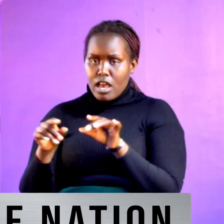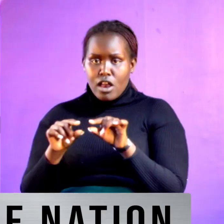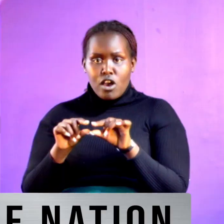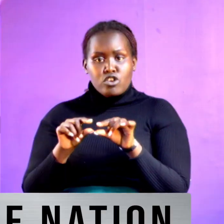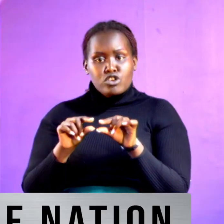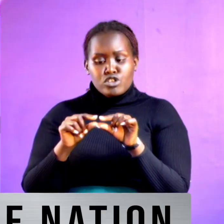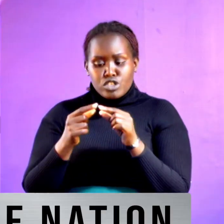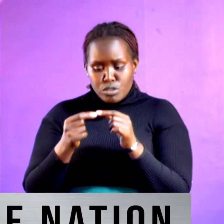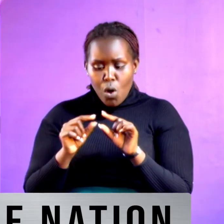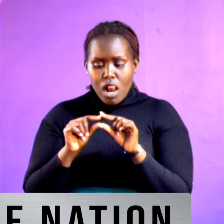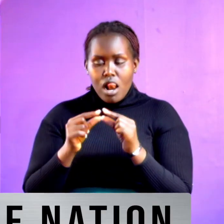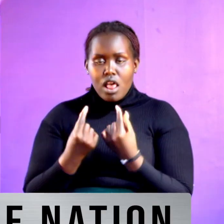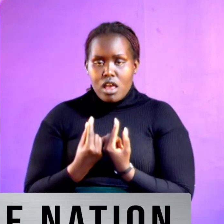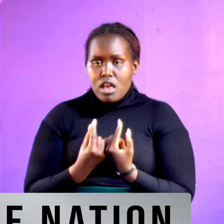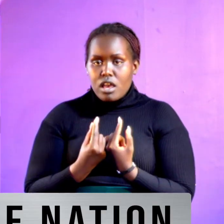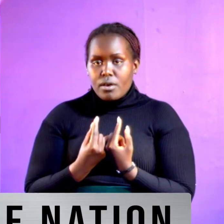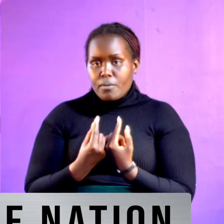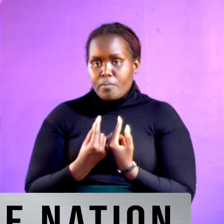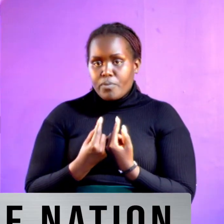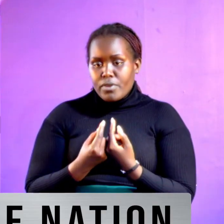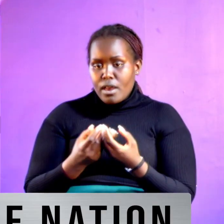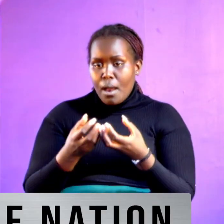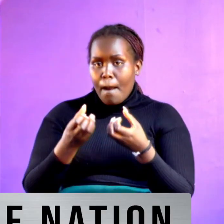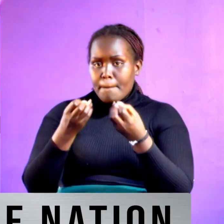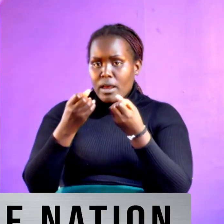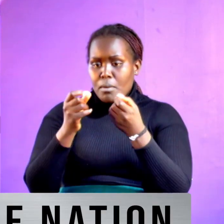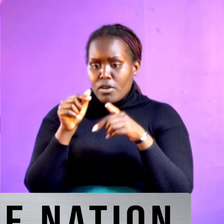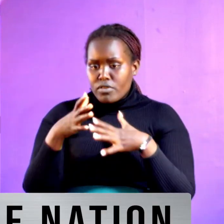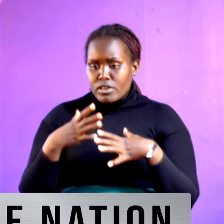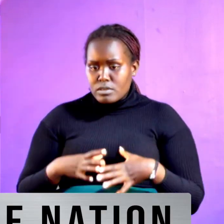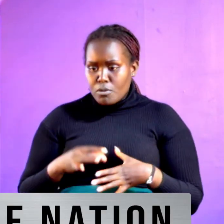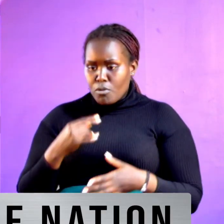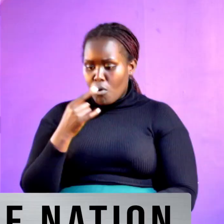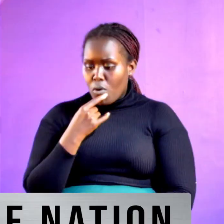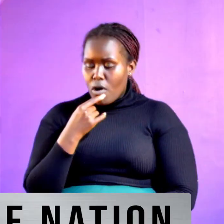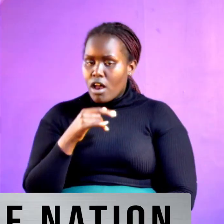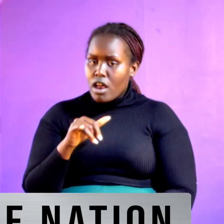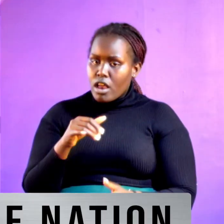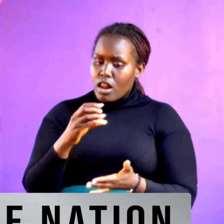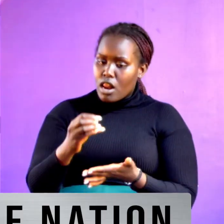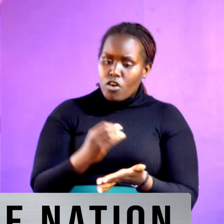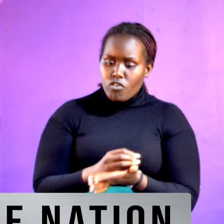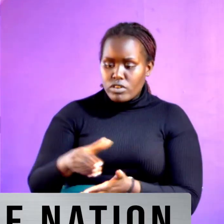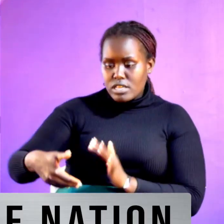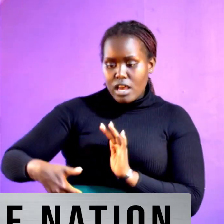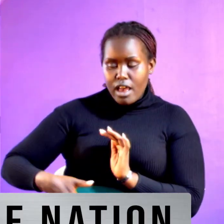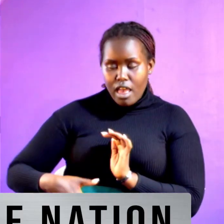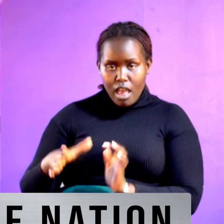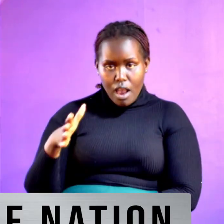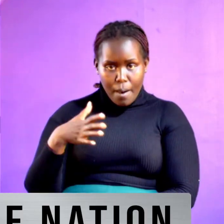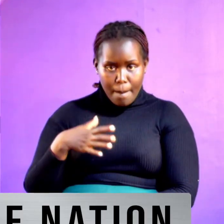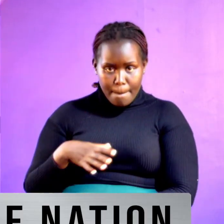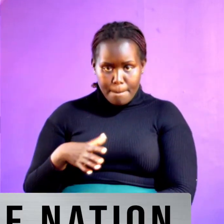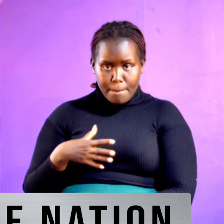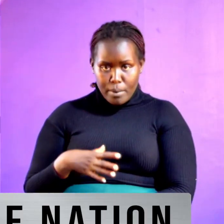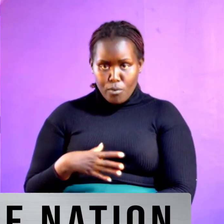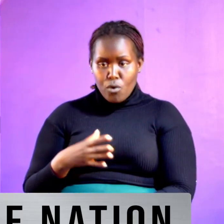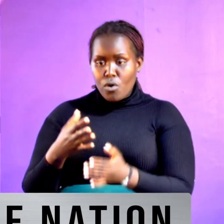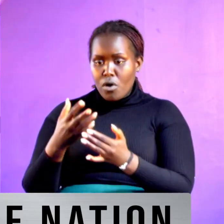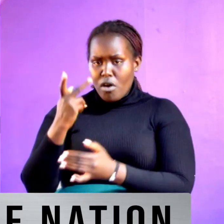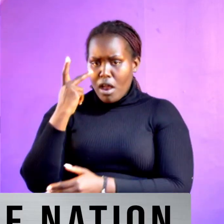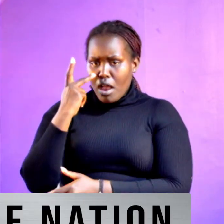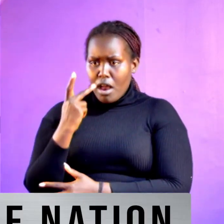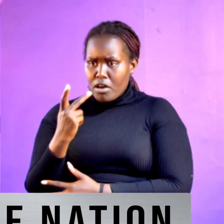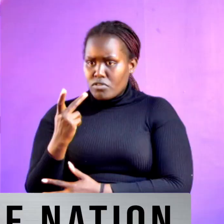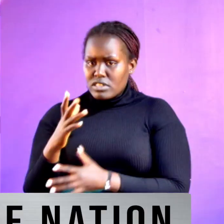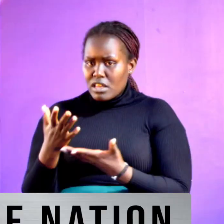Okay. And most of these people who are in office are young people. They are actually now I've seen them labeled